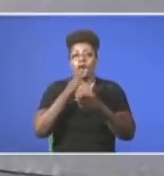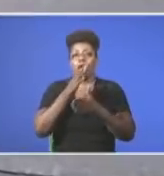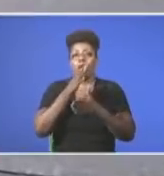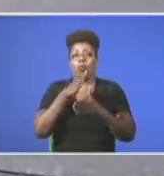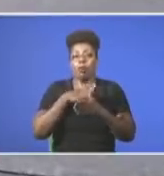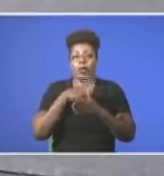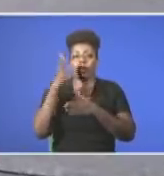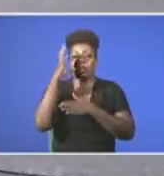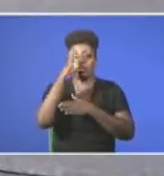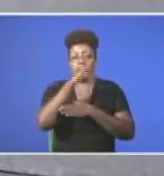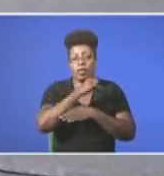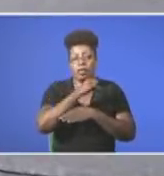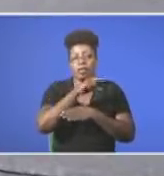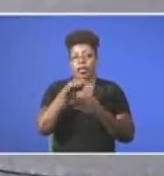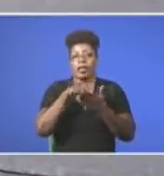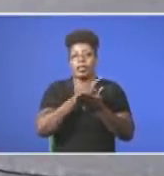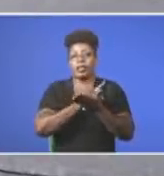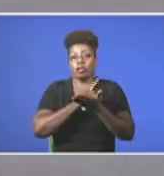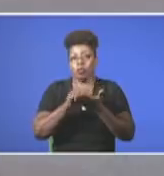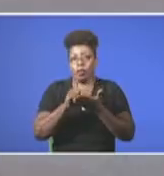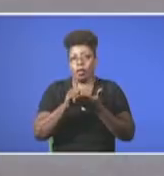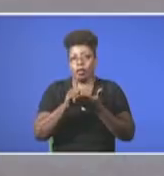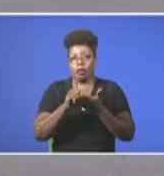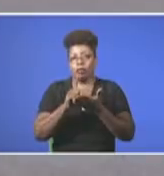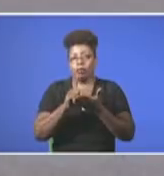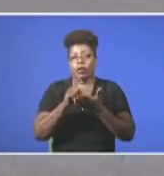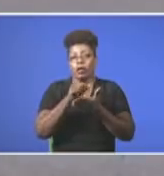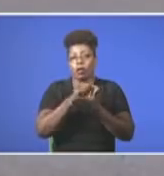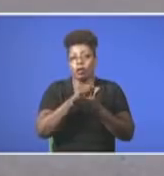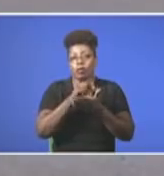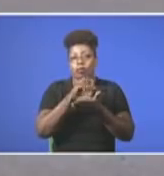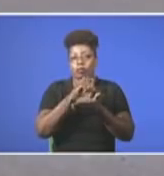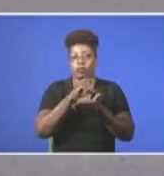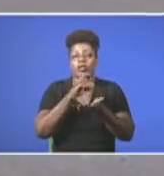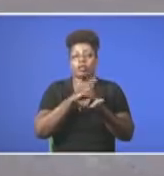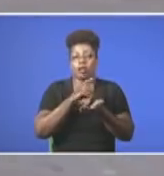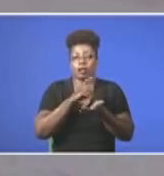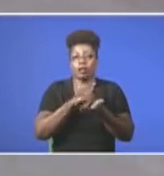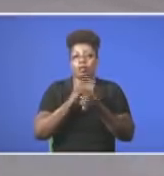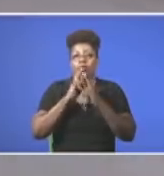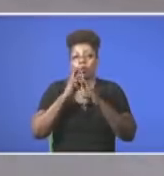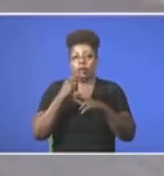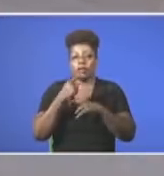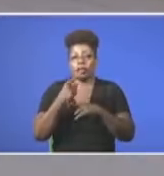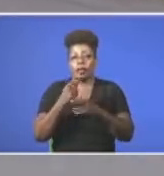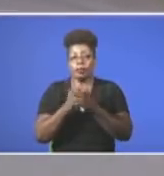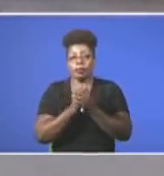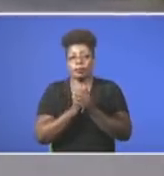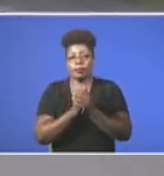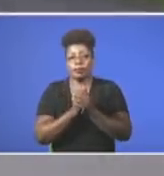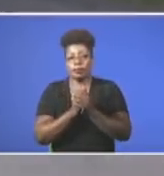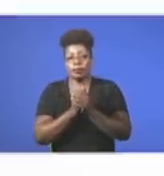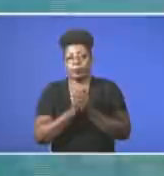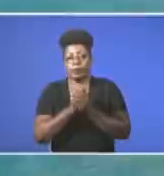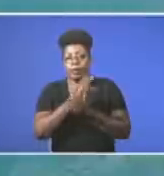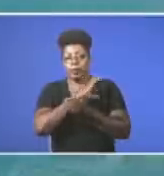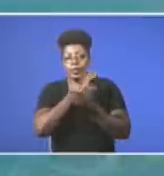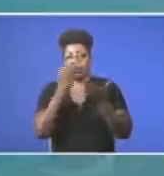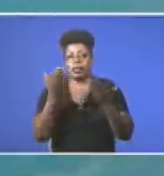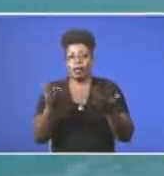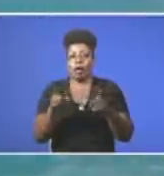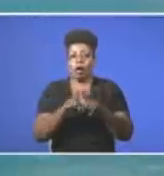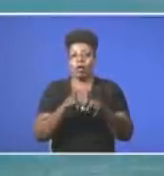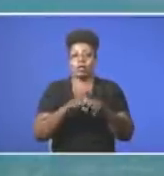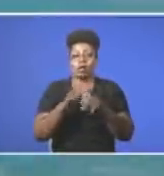An autopsy will be conducted to determine the exact cause of death. Investigations into that matter continue. Police here in the capital